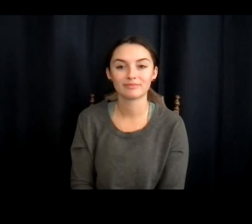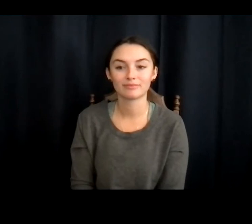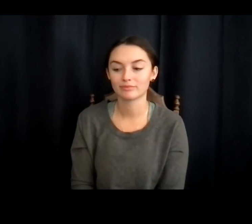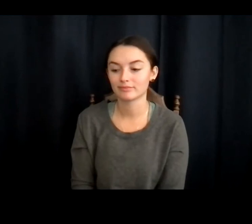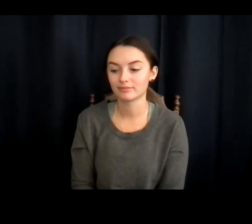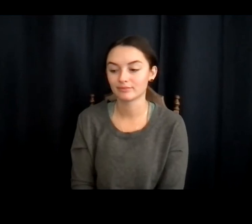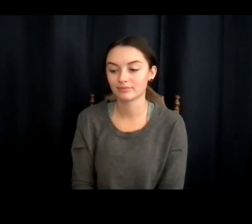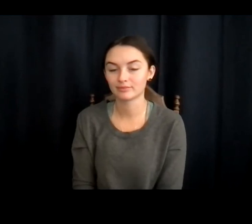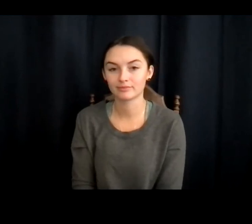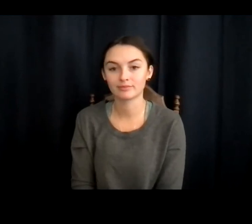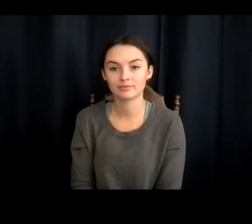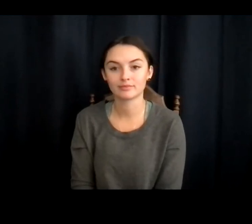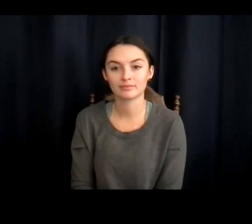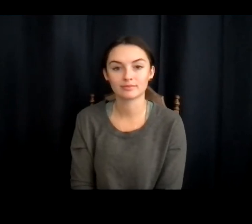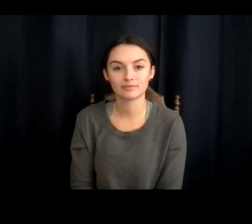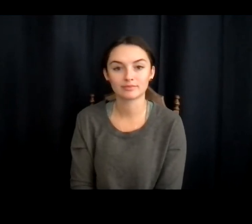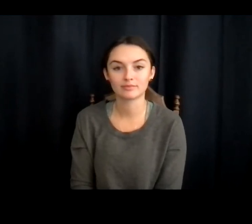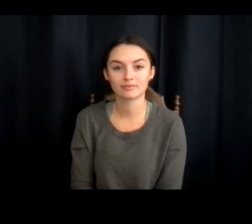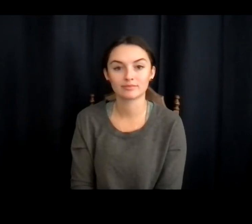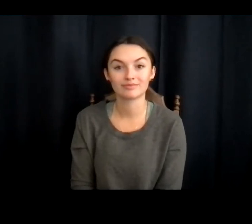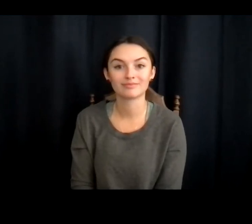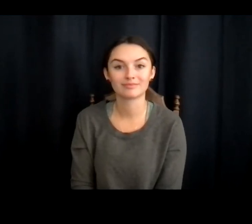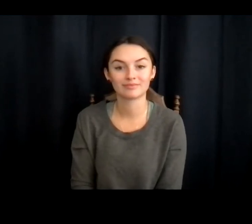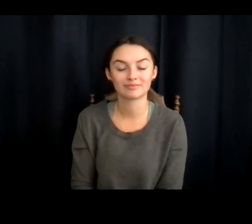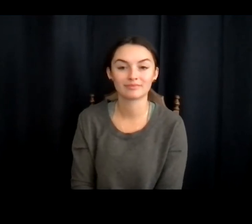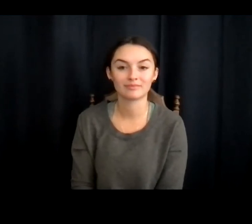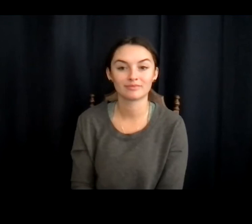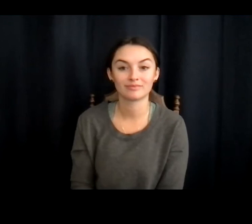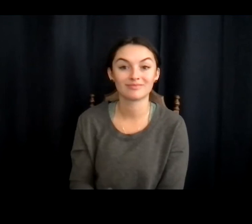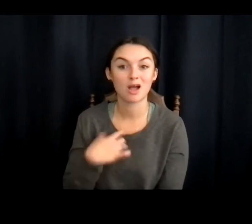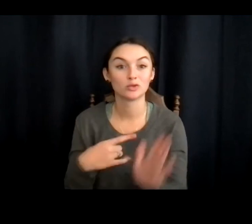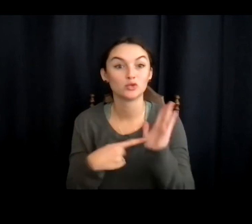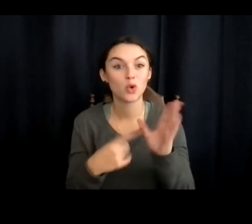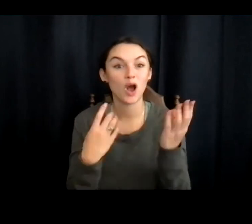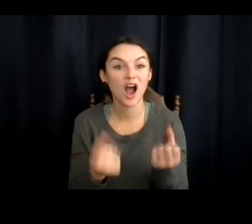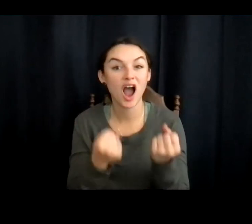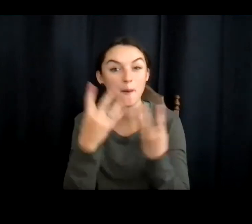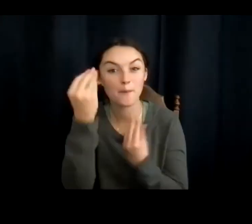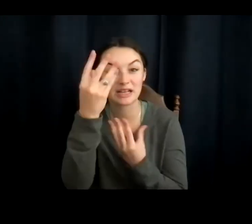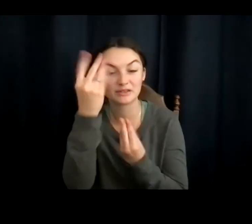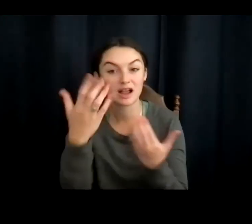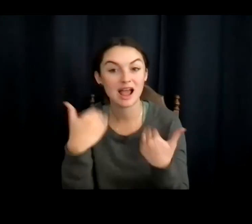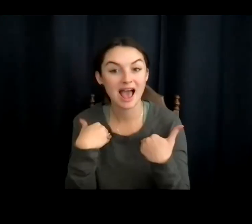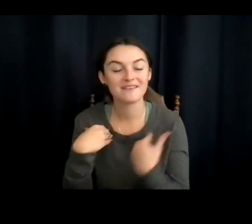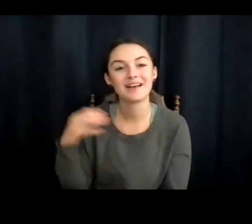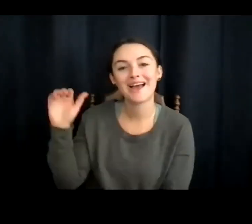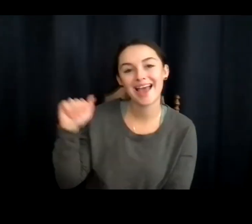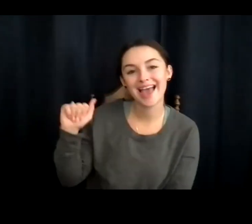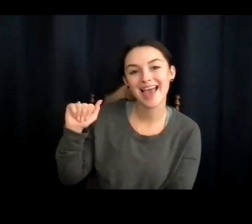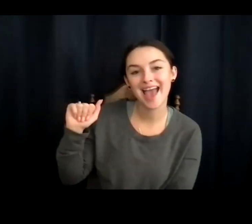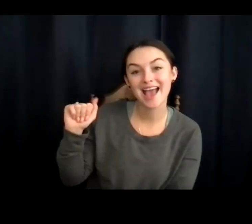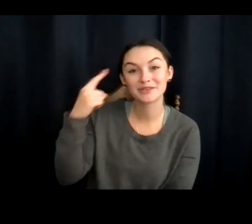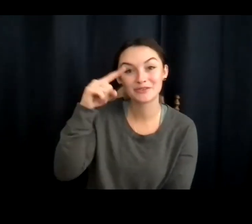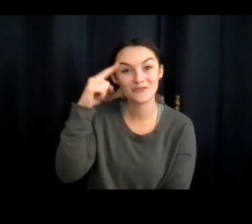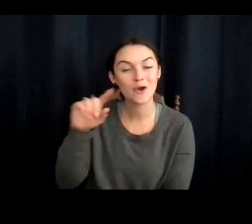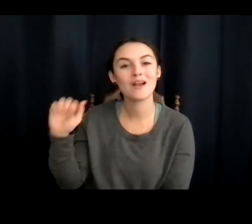And I'll show you just how much information is in each of these books. A is for Astoria, a